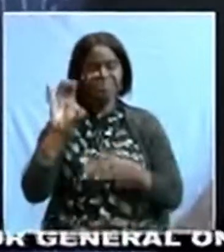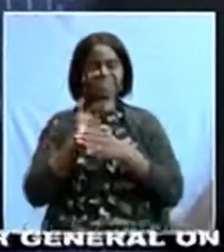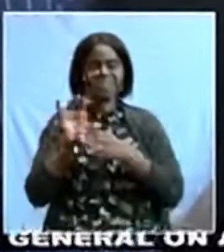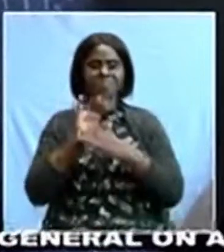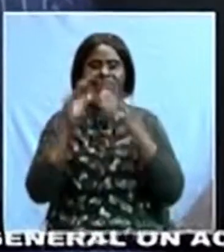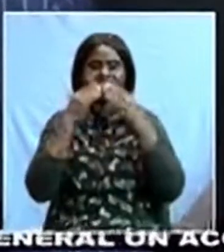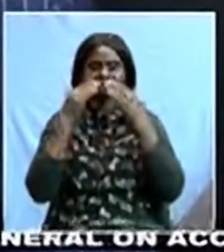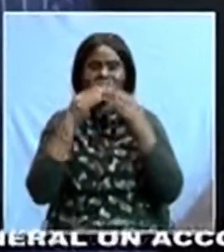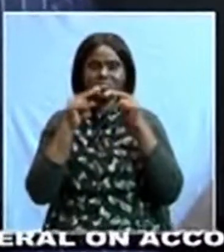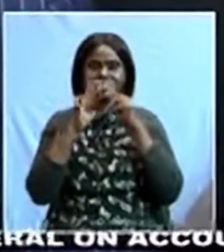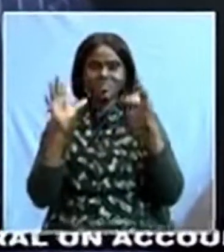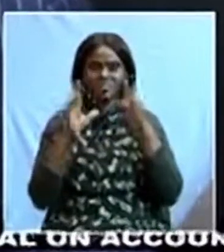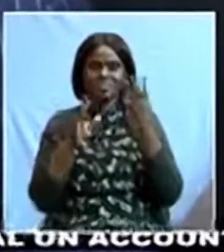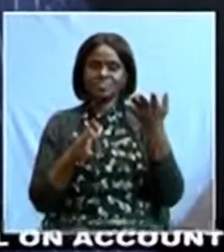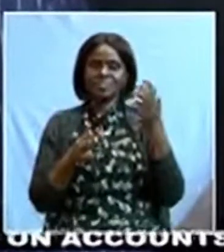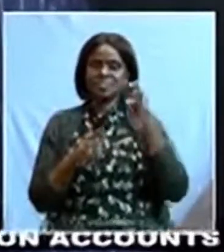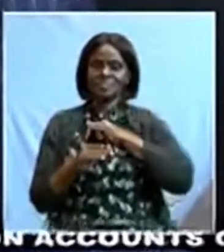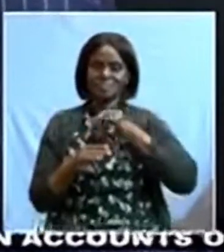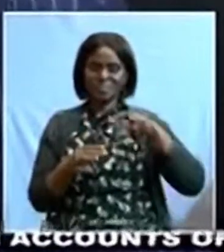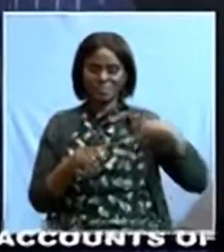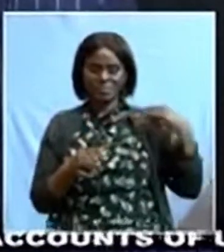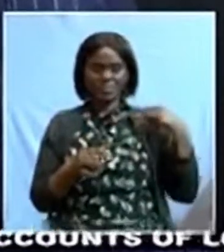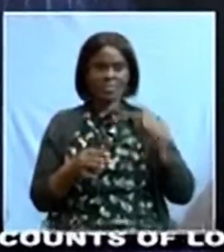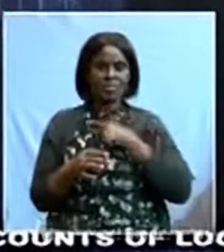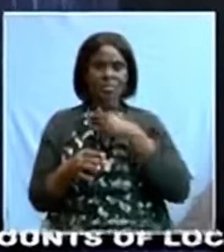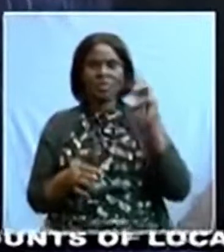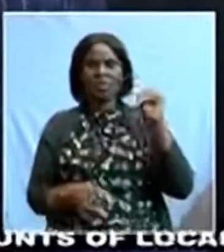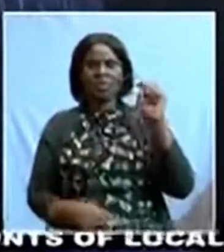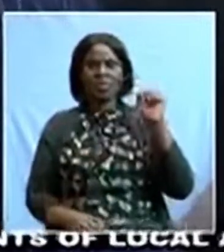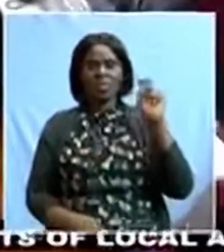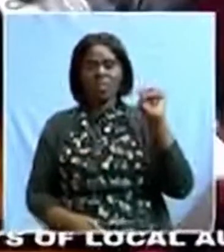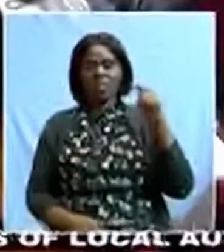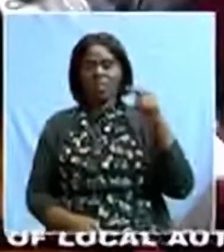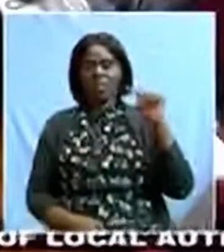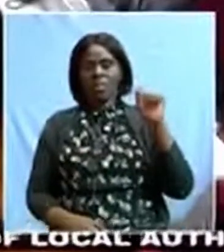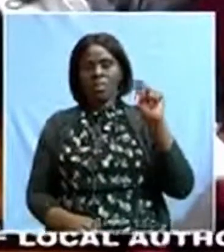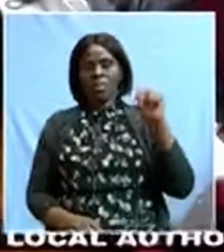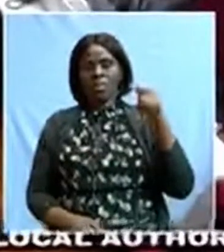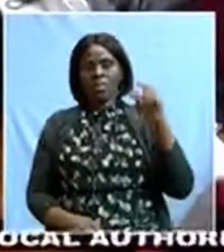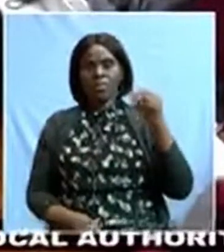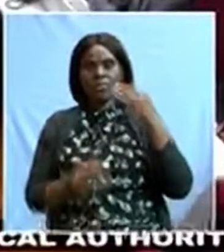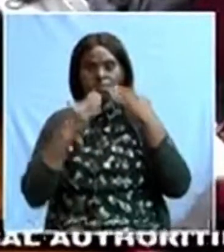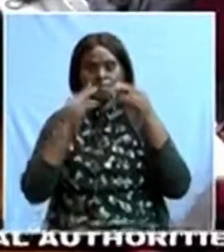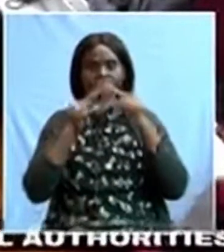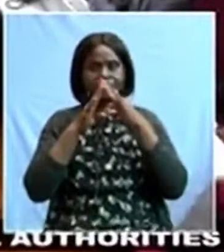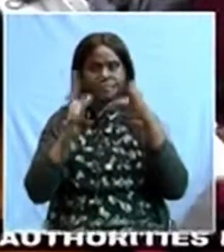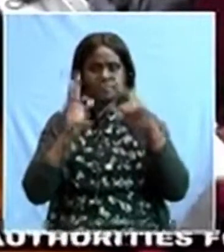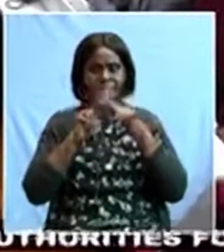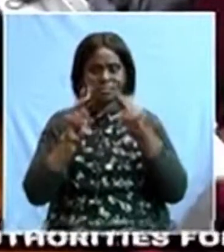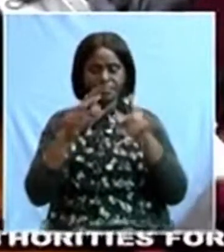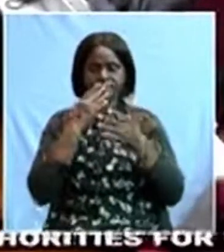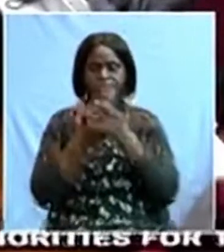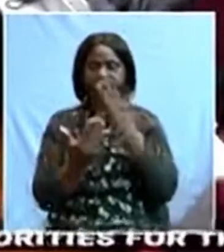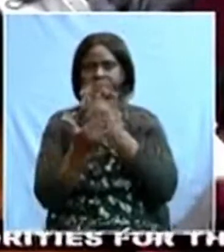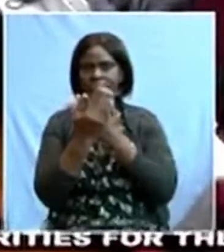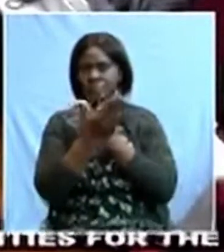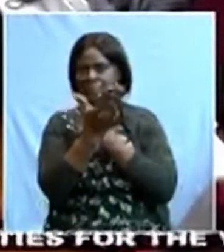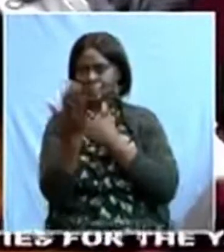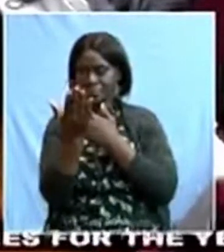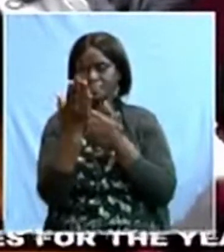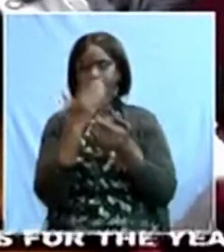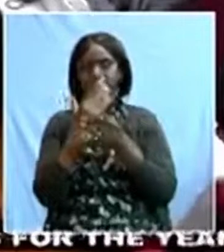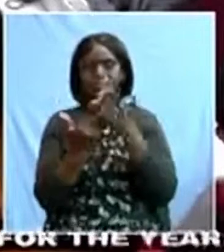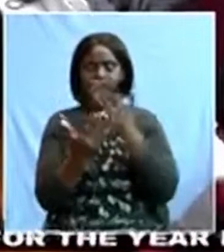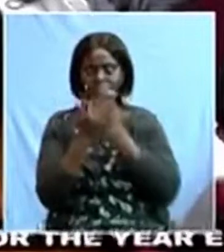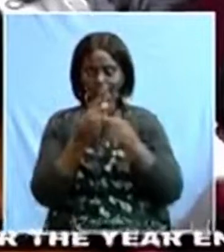Thank you so much. The Honorable Member of Parliament for Mangango. Thank you so much, Chair. Good morning to you. Morning, our